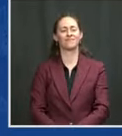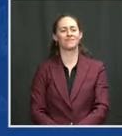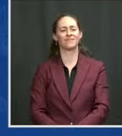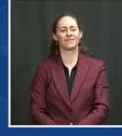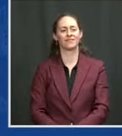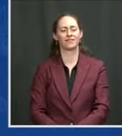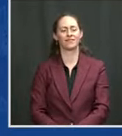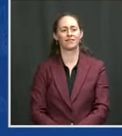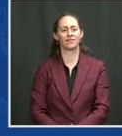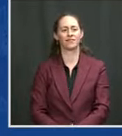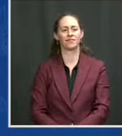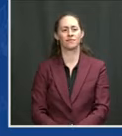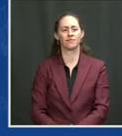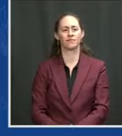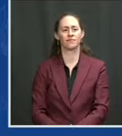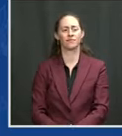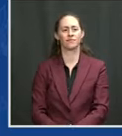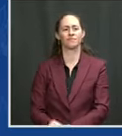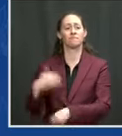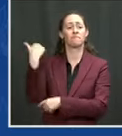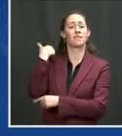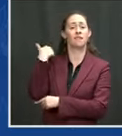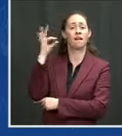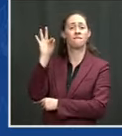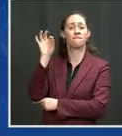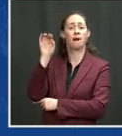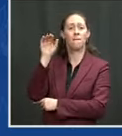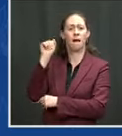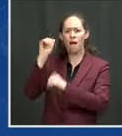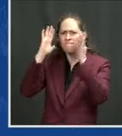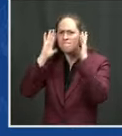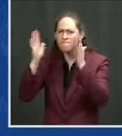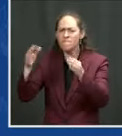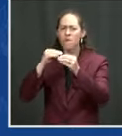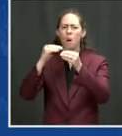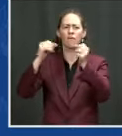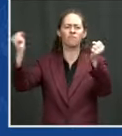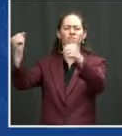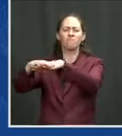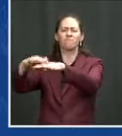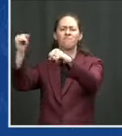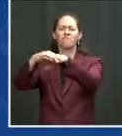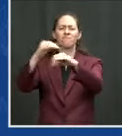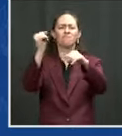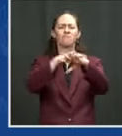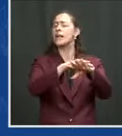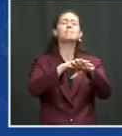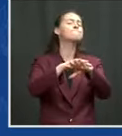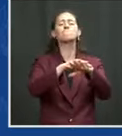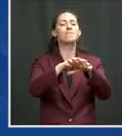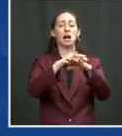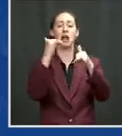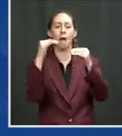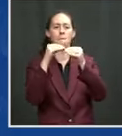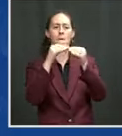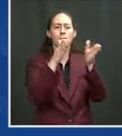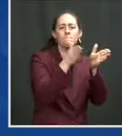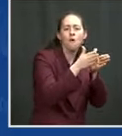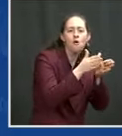larger vaccination sites to smaller community-based sites and mobile clinics to reach more people where they are.